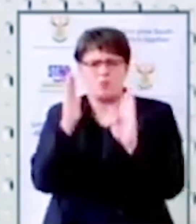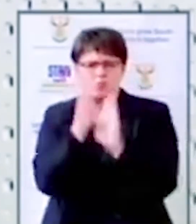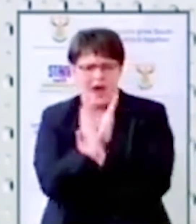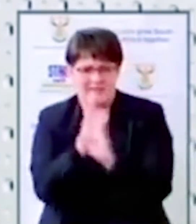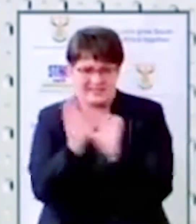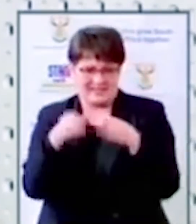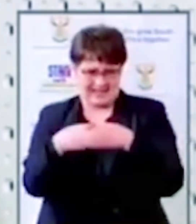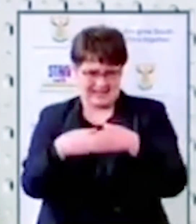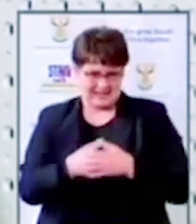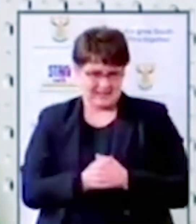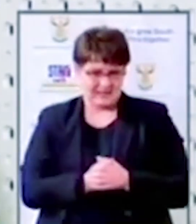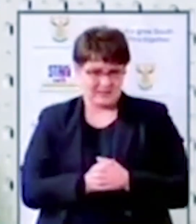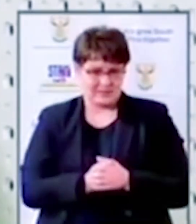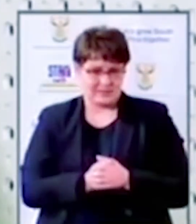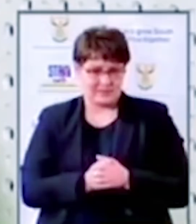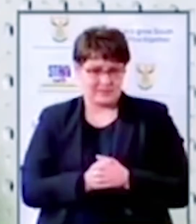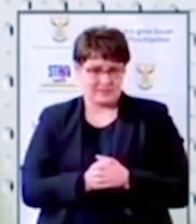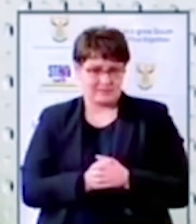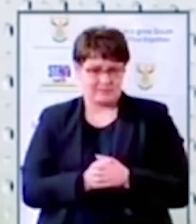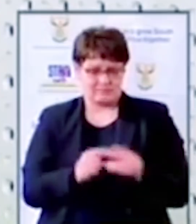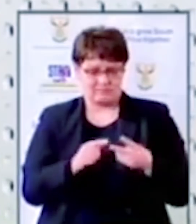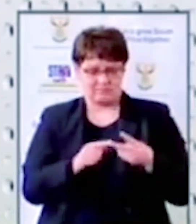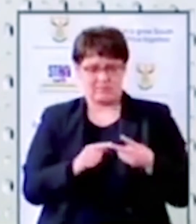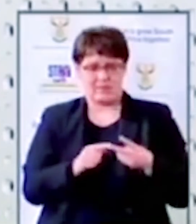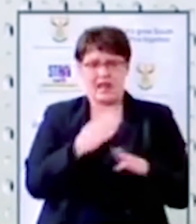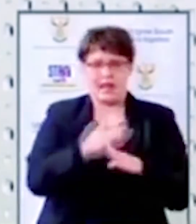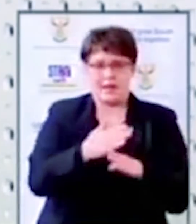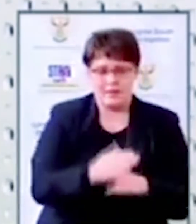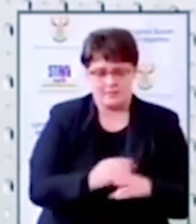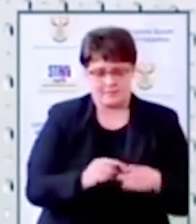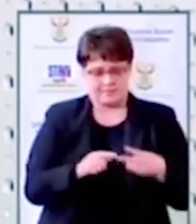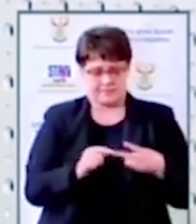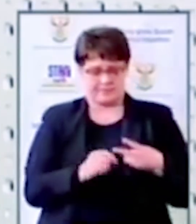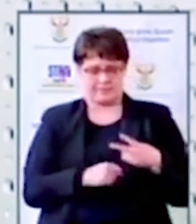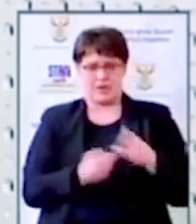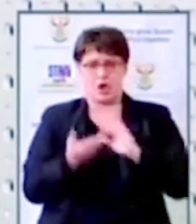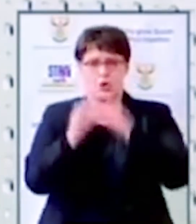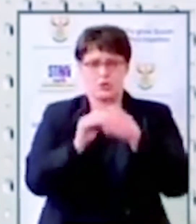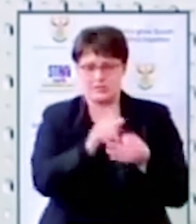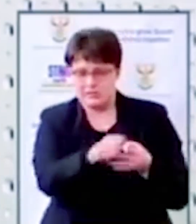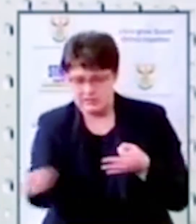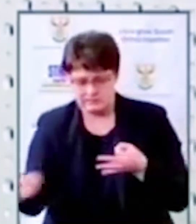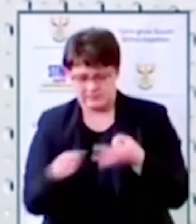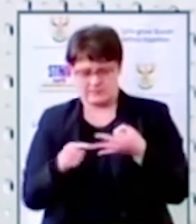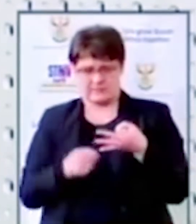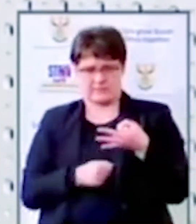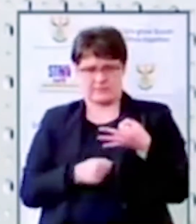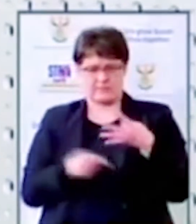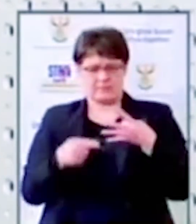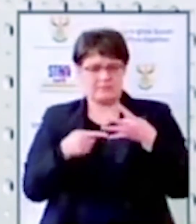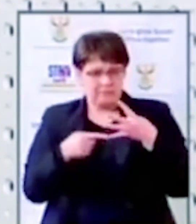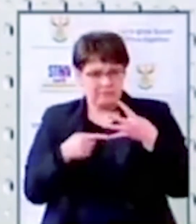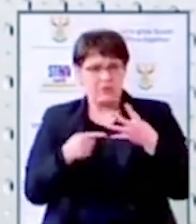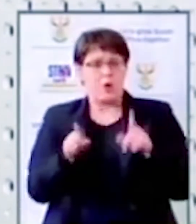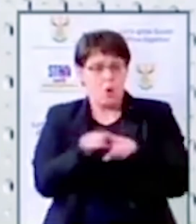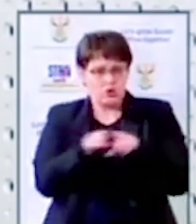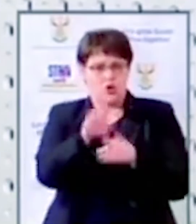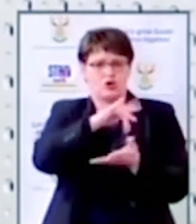private sector, with labor, with the community, and with the central